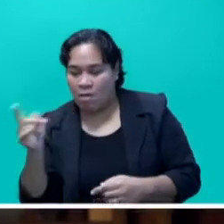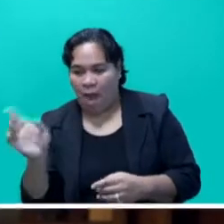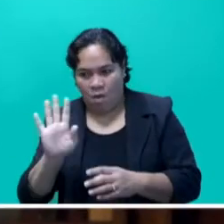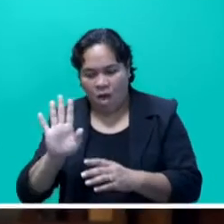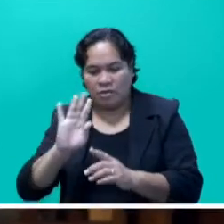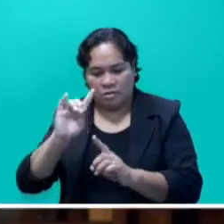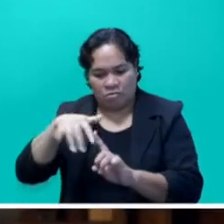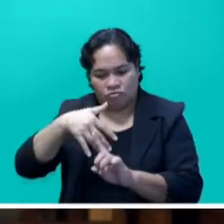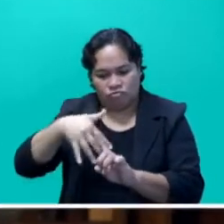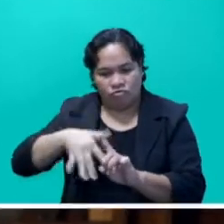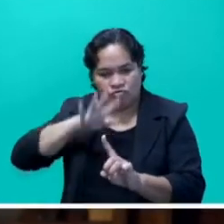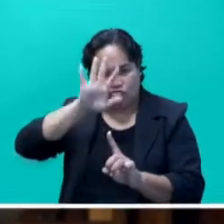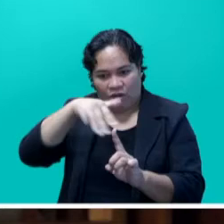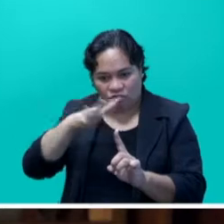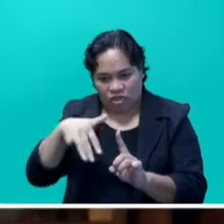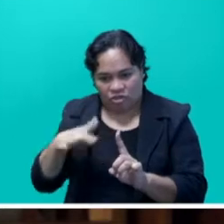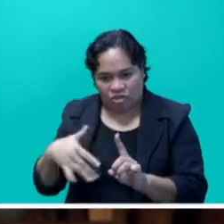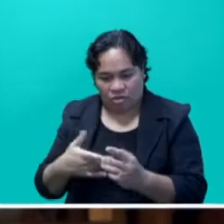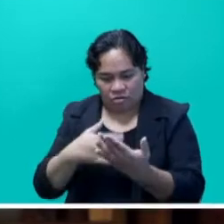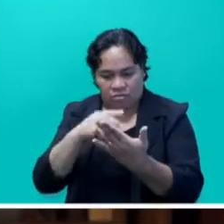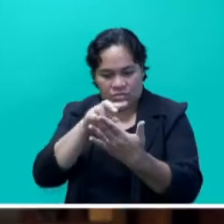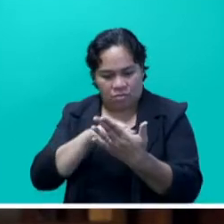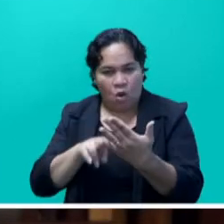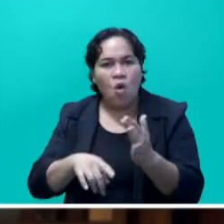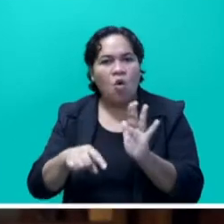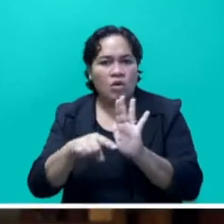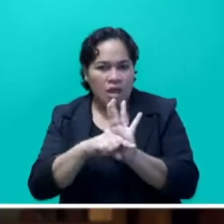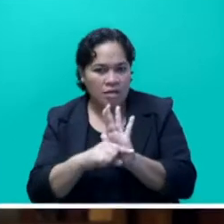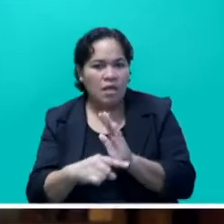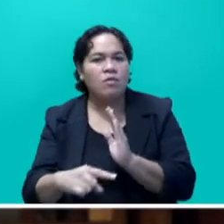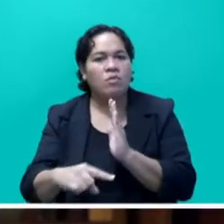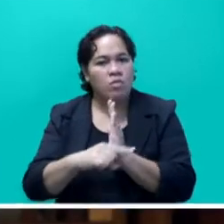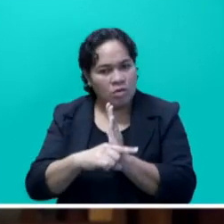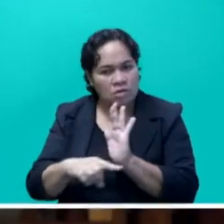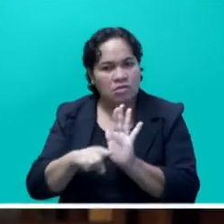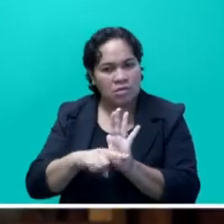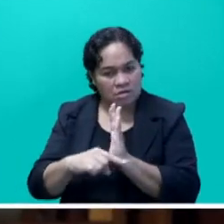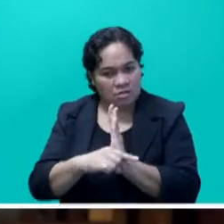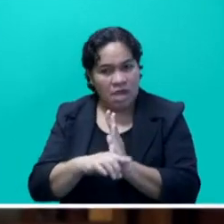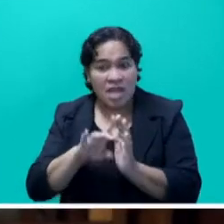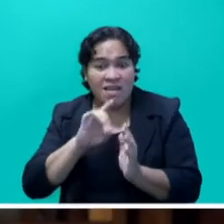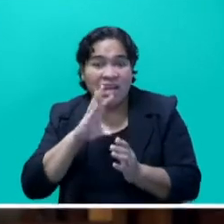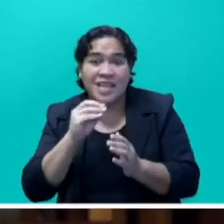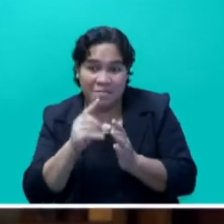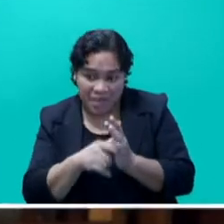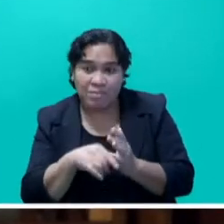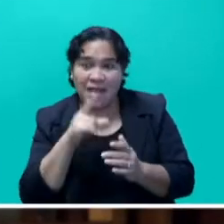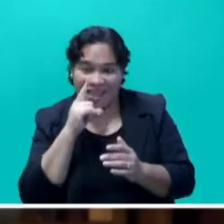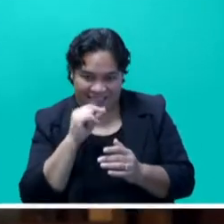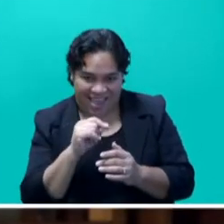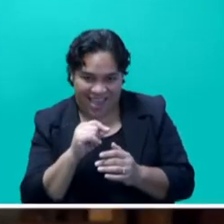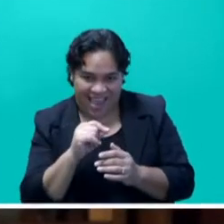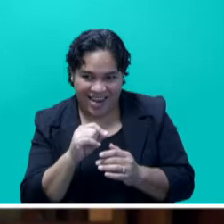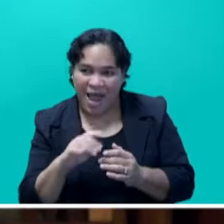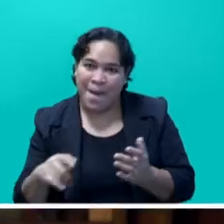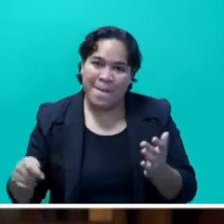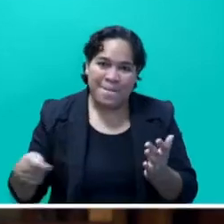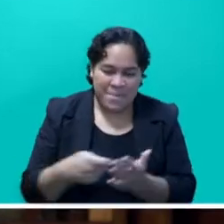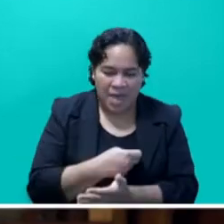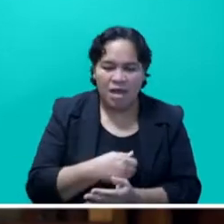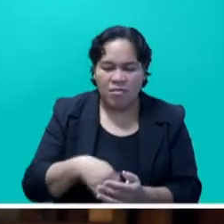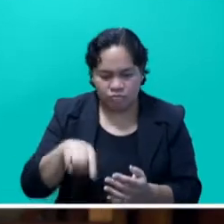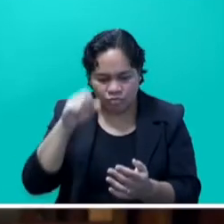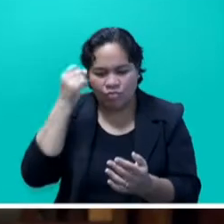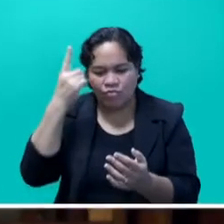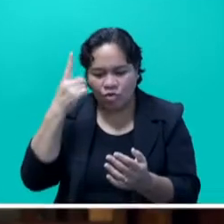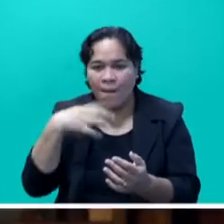the ups and downs a consumer has to face. Sometimes you're able to clear, you can have more assets,